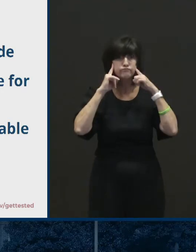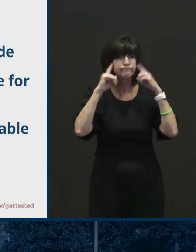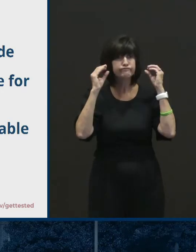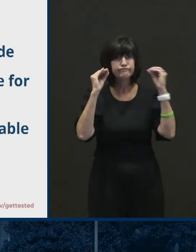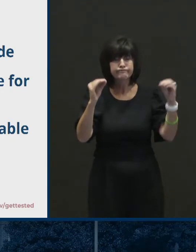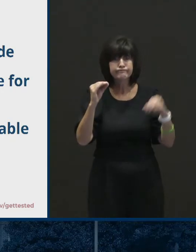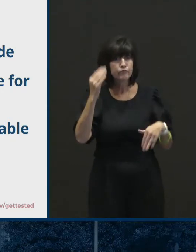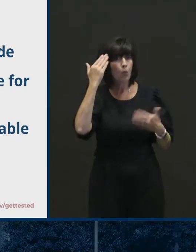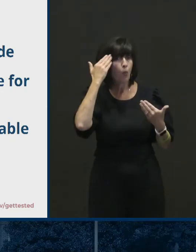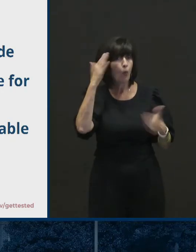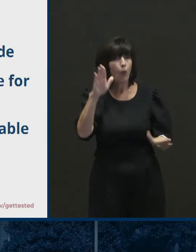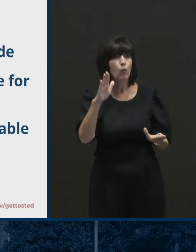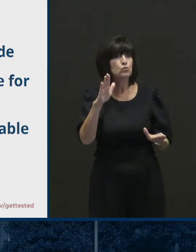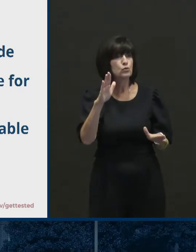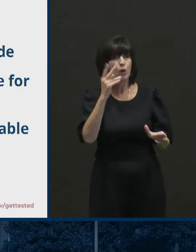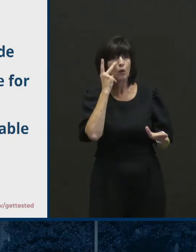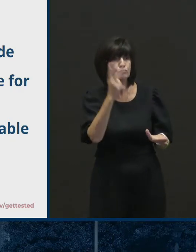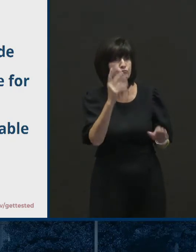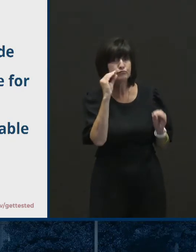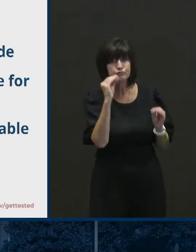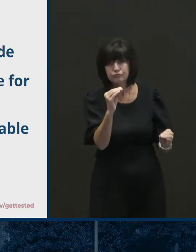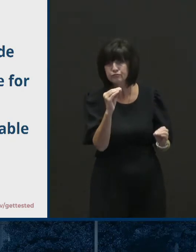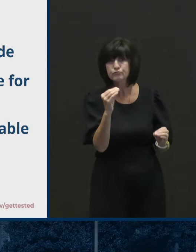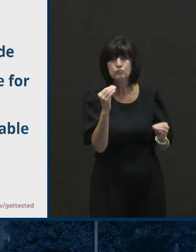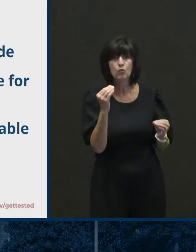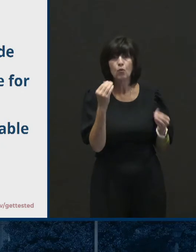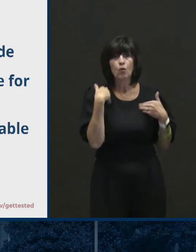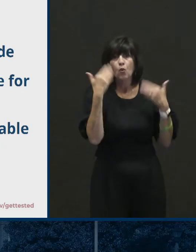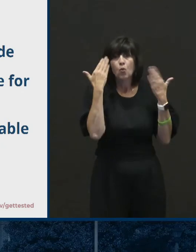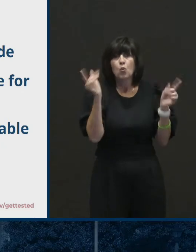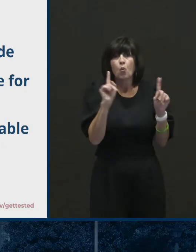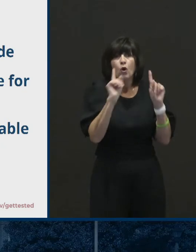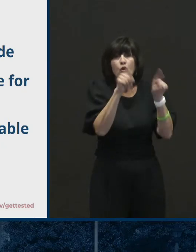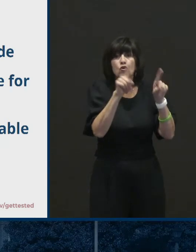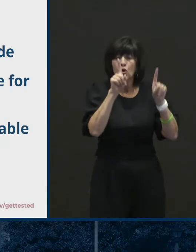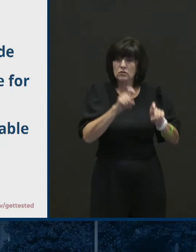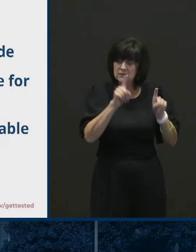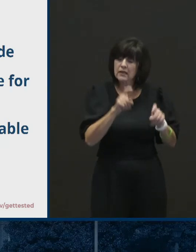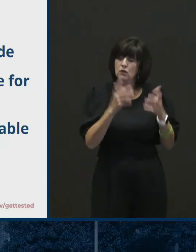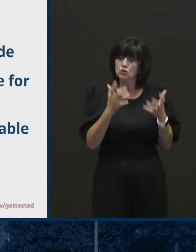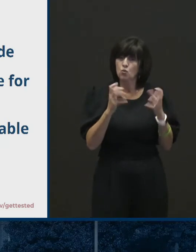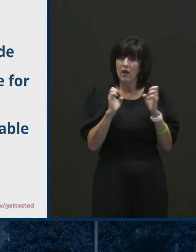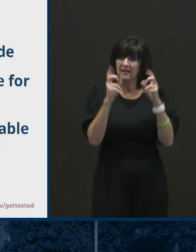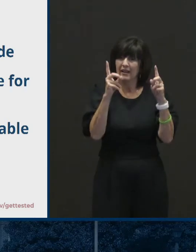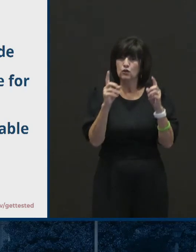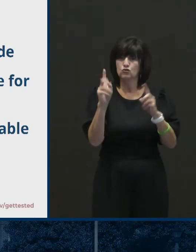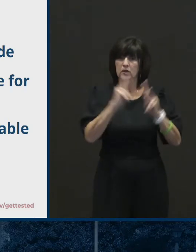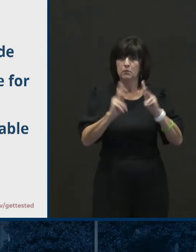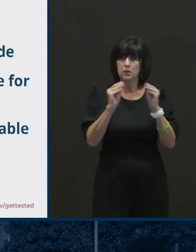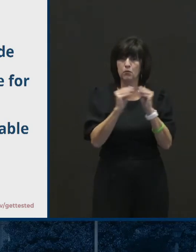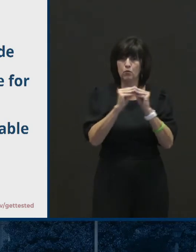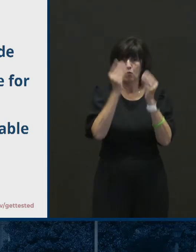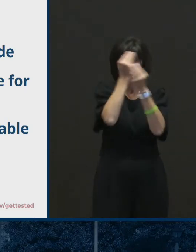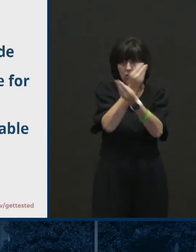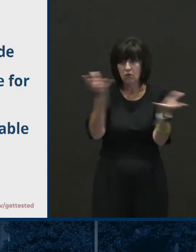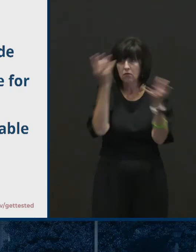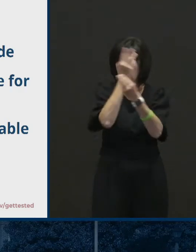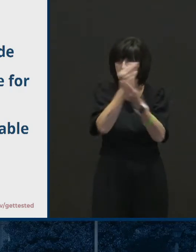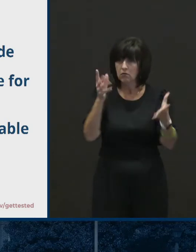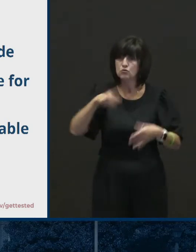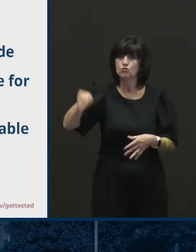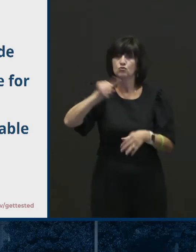community partners out there that just help us really emphasize and broadcast that even more. So we can't do it without them, and we appreciate